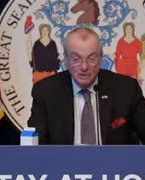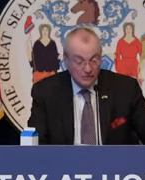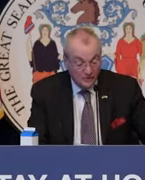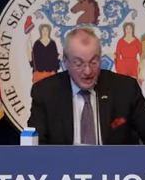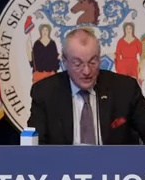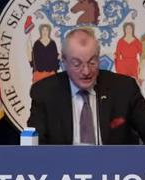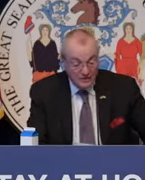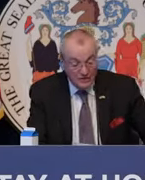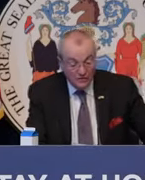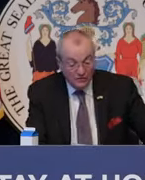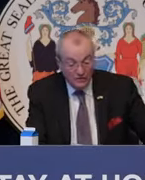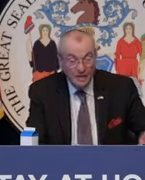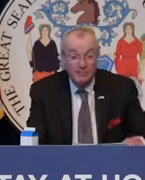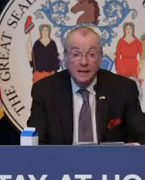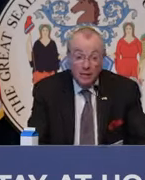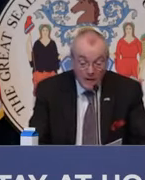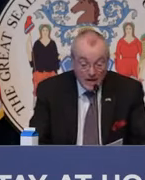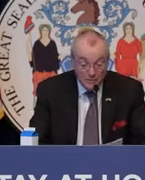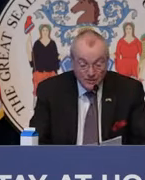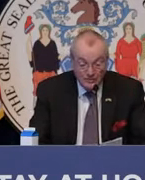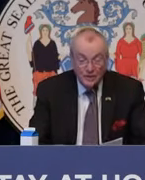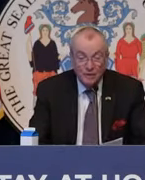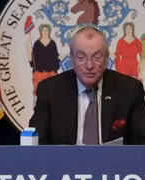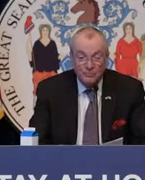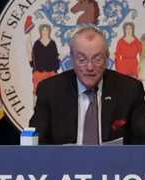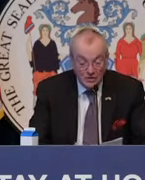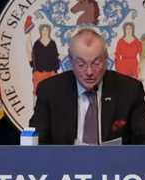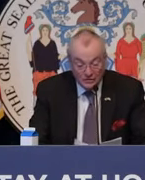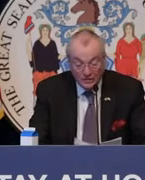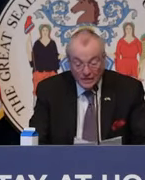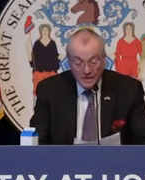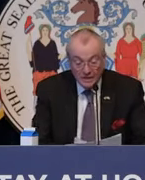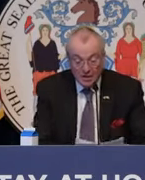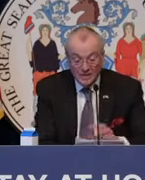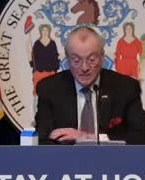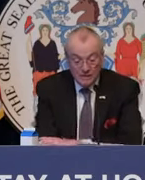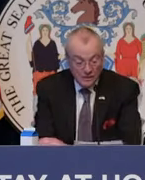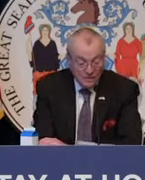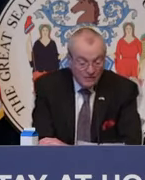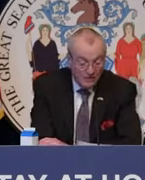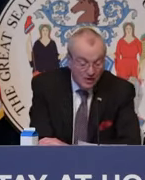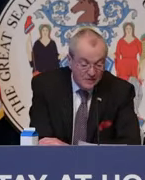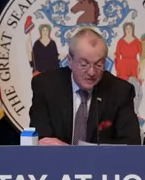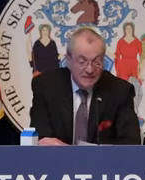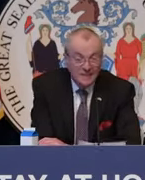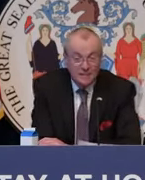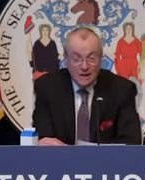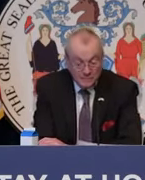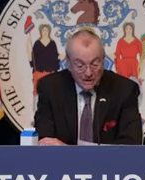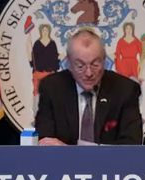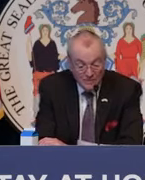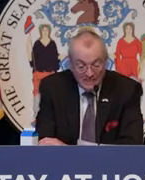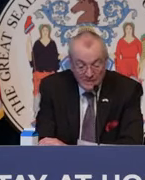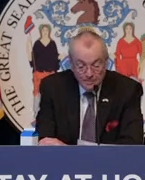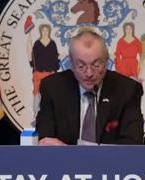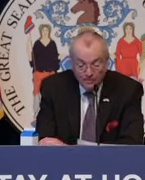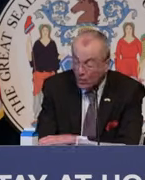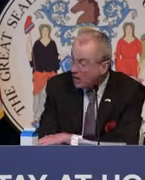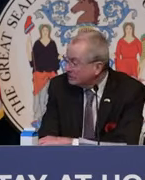state. Please God, that continues. In our hospitals, the number of patients currently being treated for COVID-19 dropped by